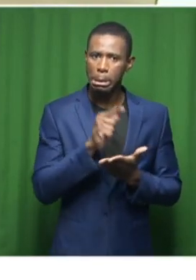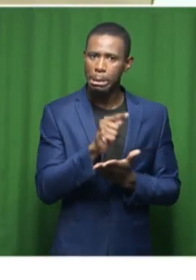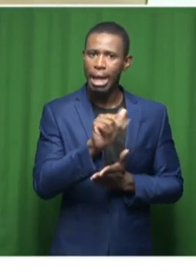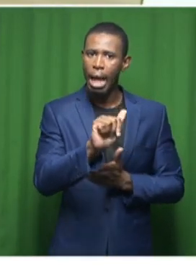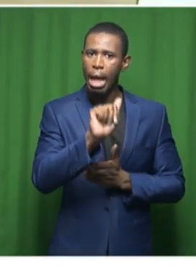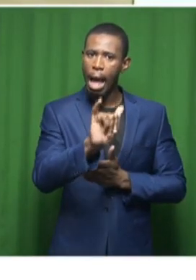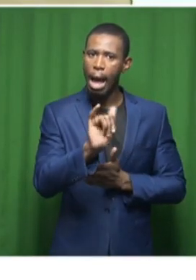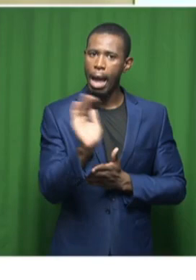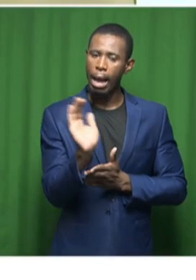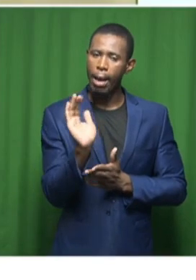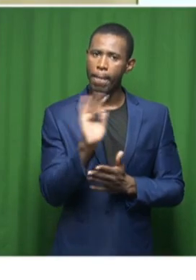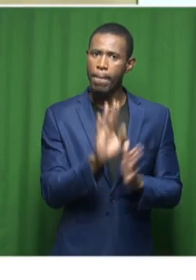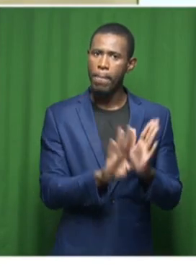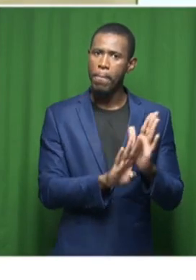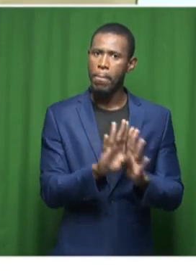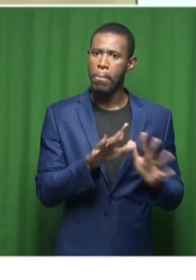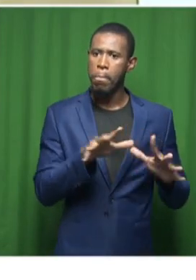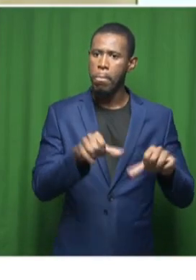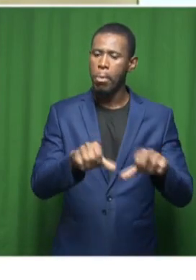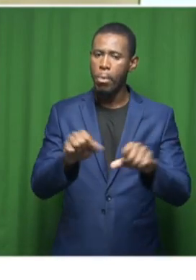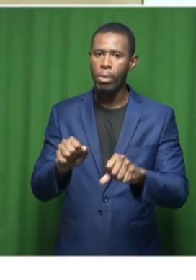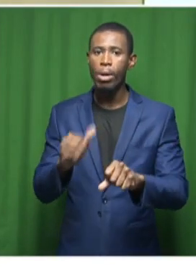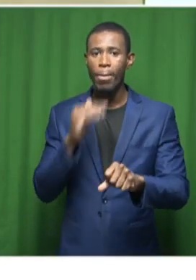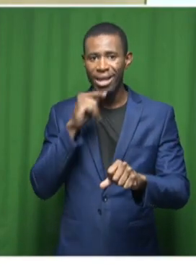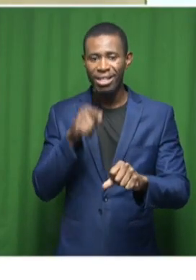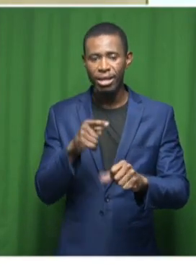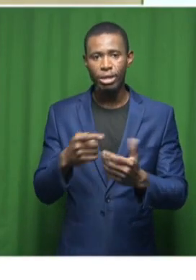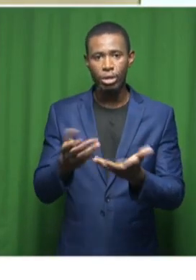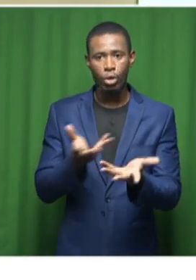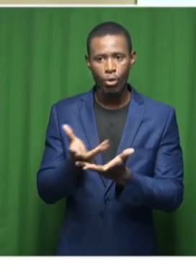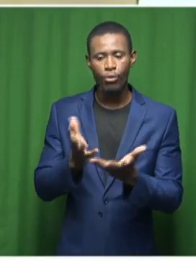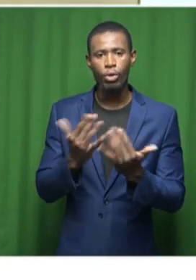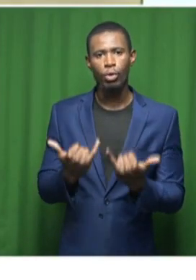we will continue to unpack this conversation